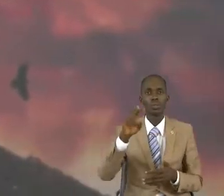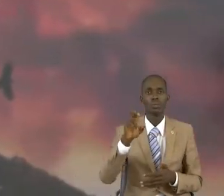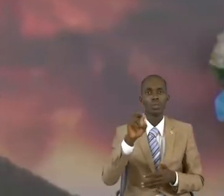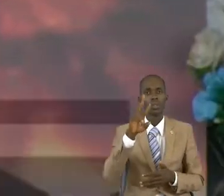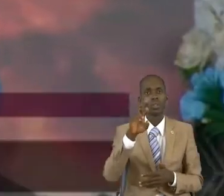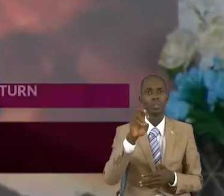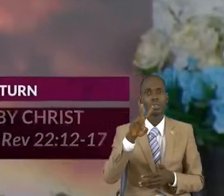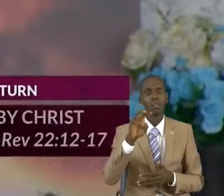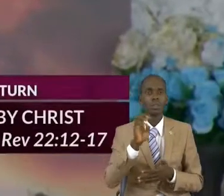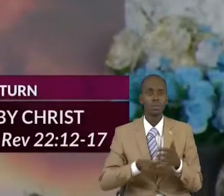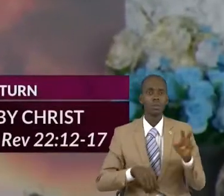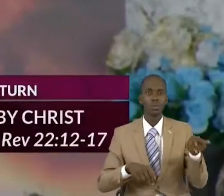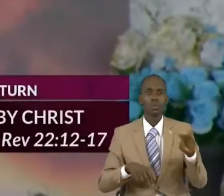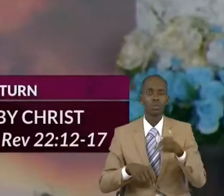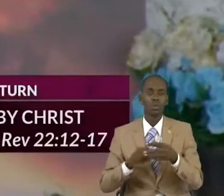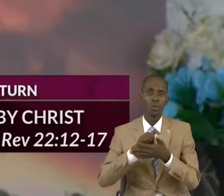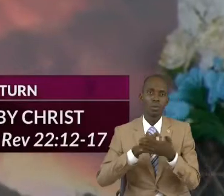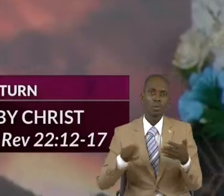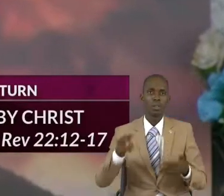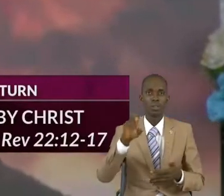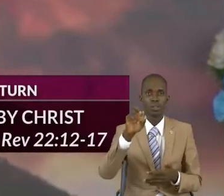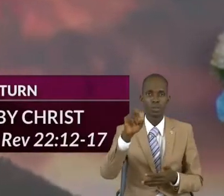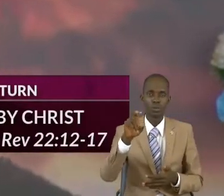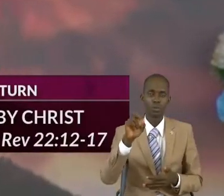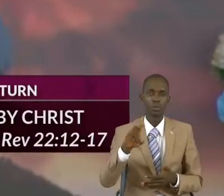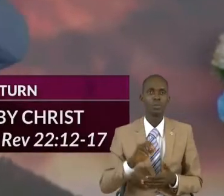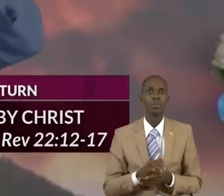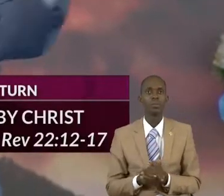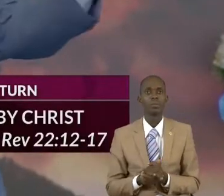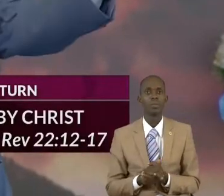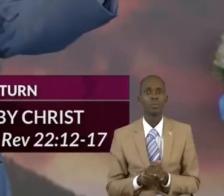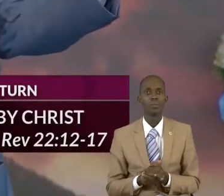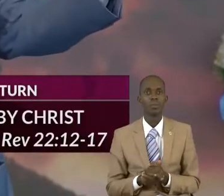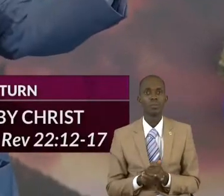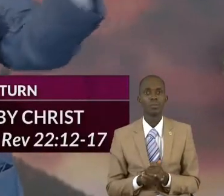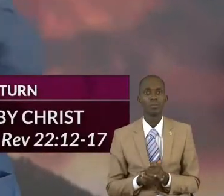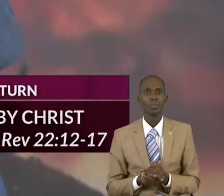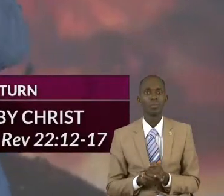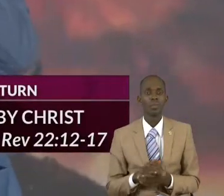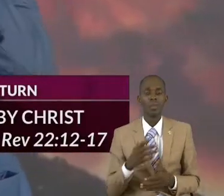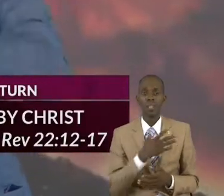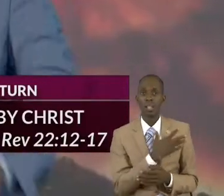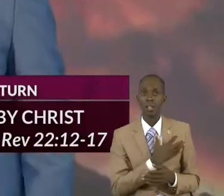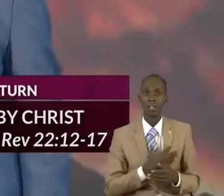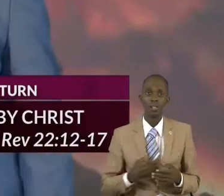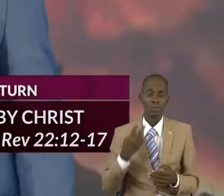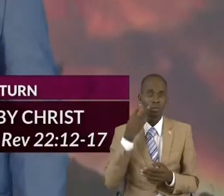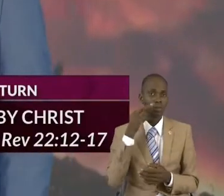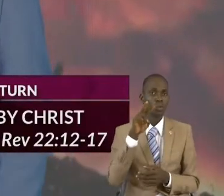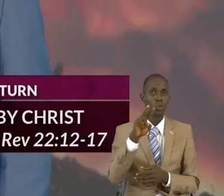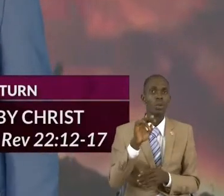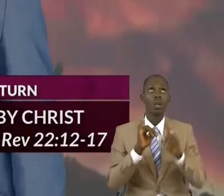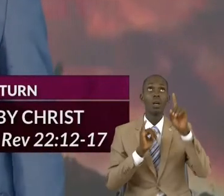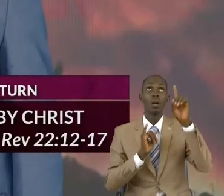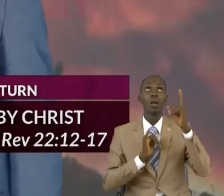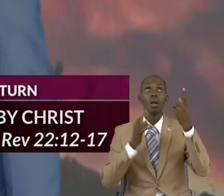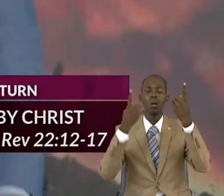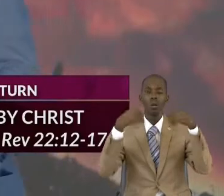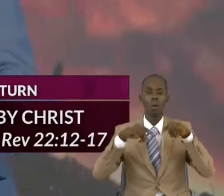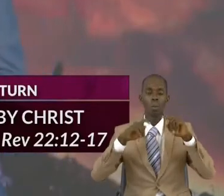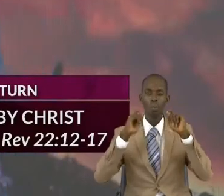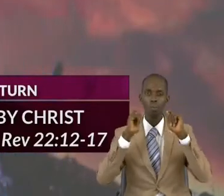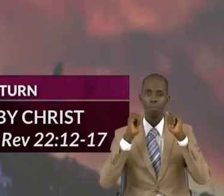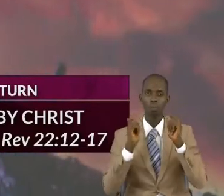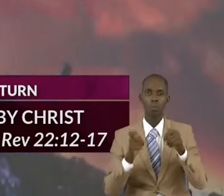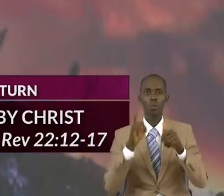chapter 22, and we're reading from verse 12. And behold, I come quickly,